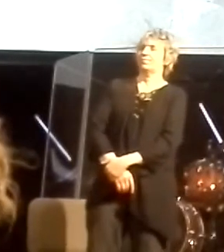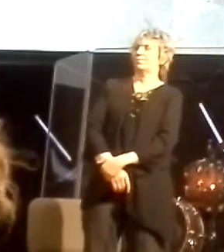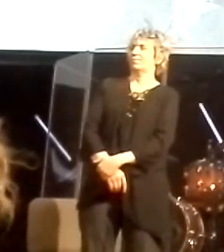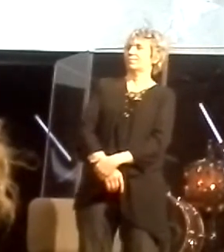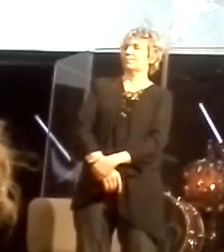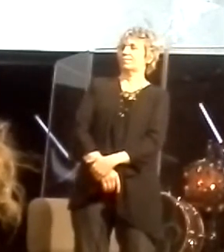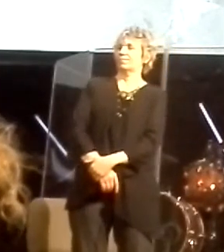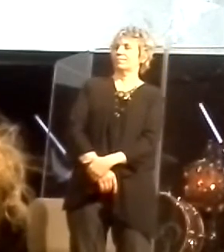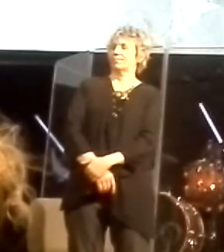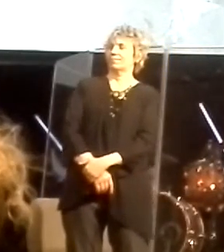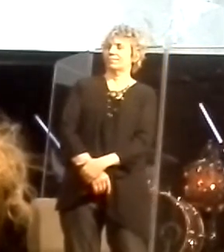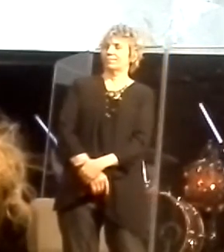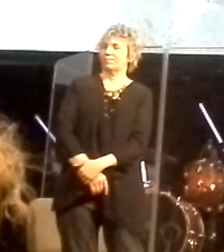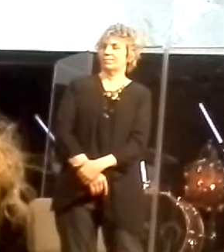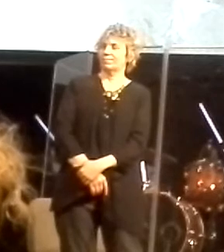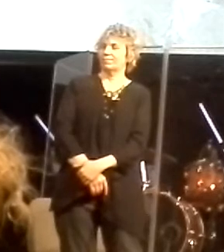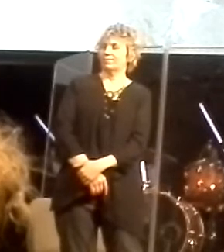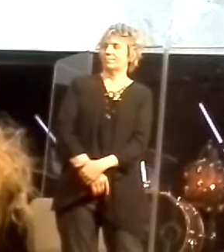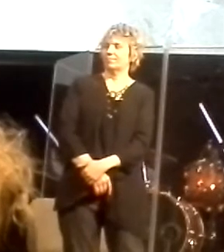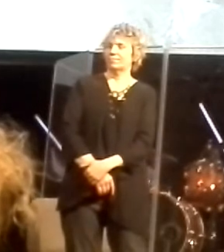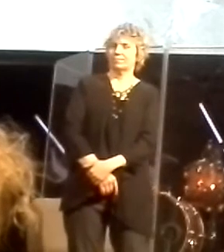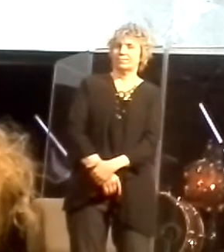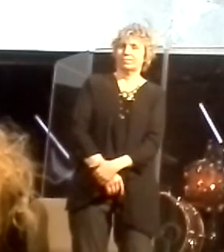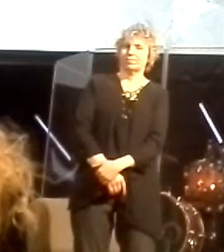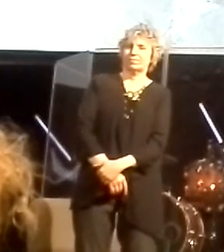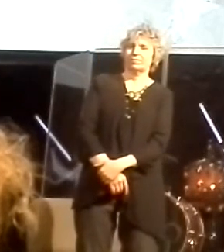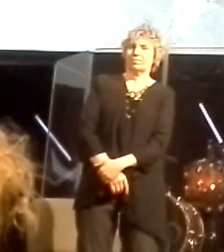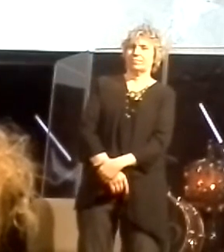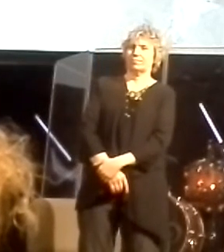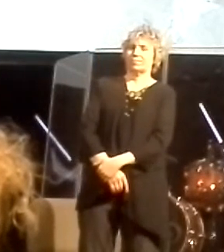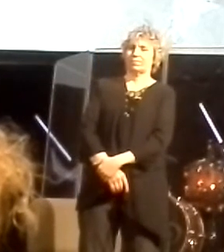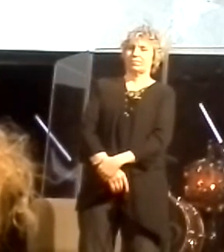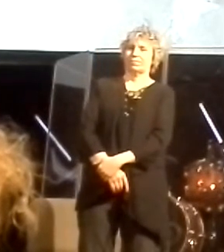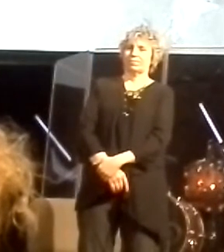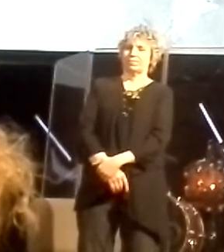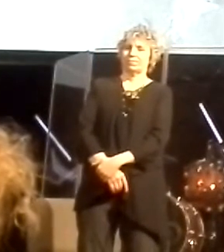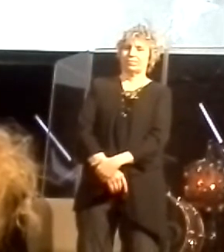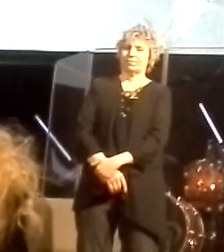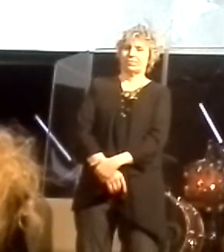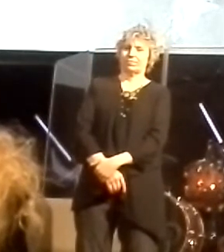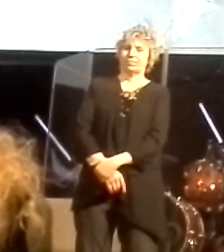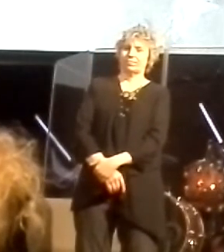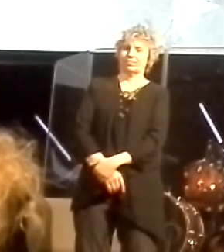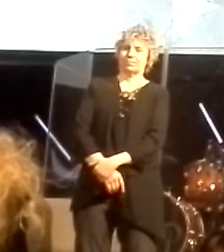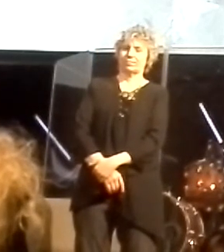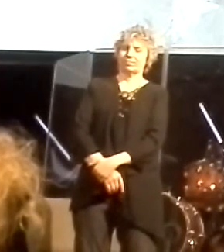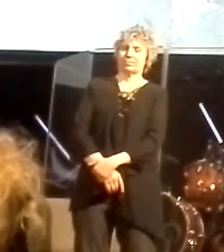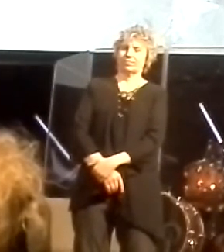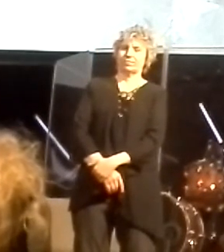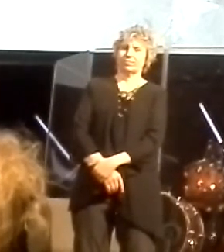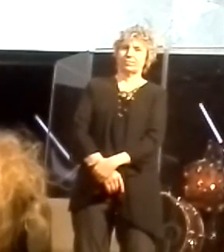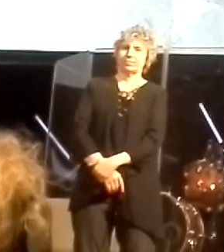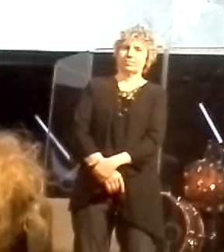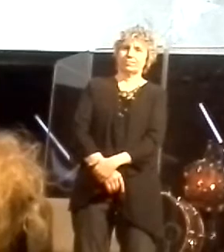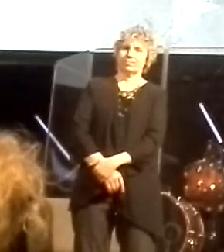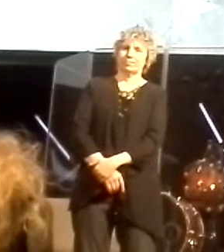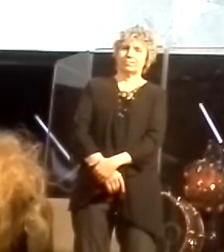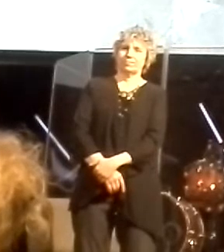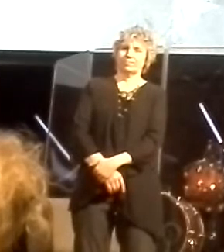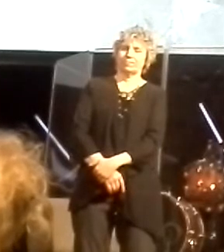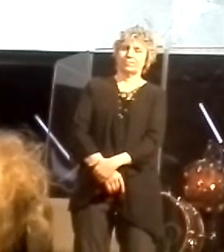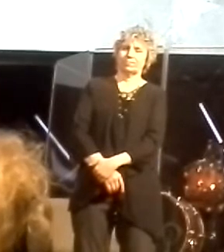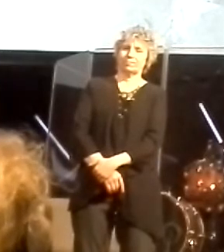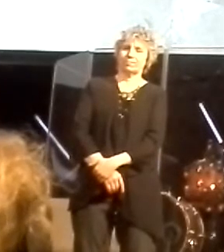don't deserve it Forgiven, I'm forgiven